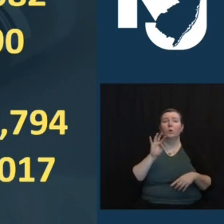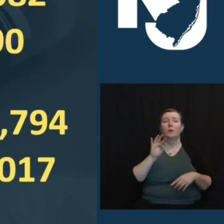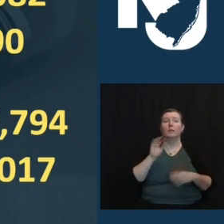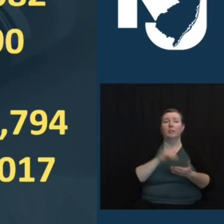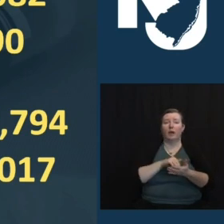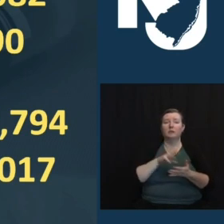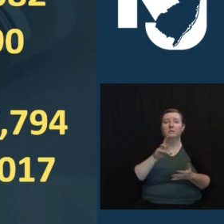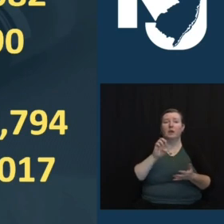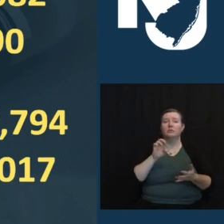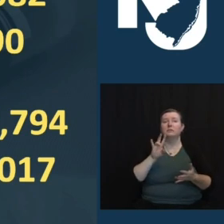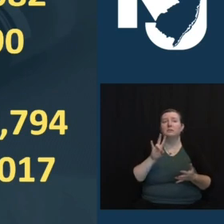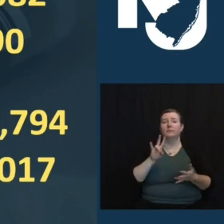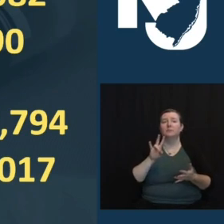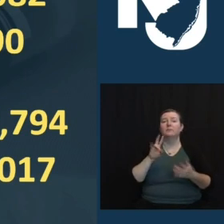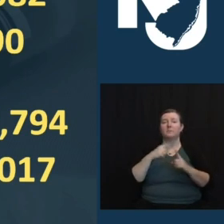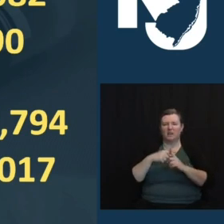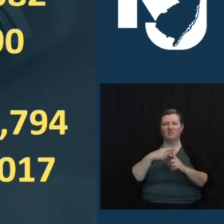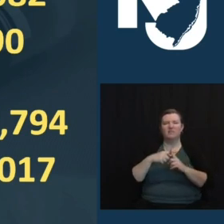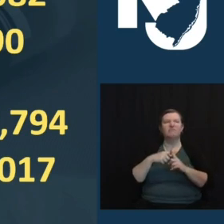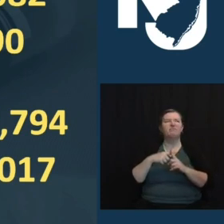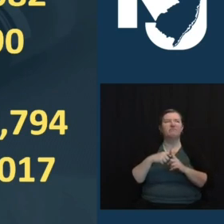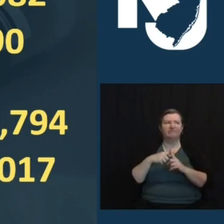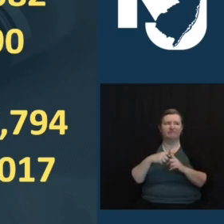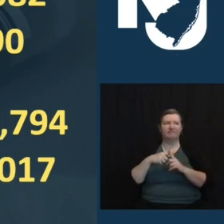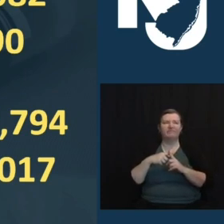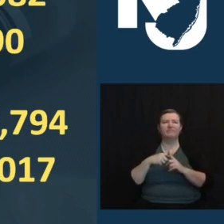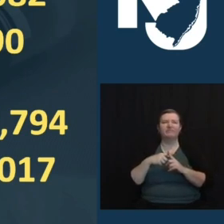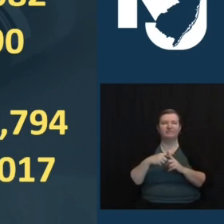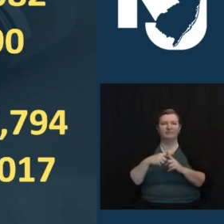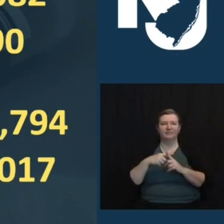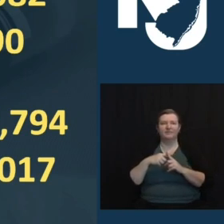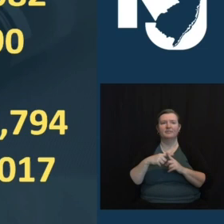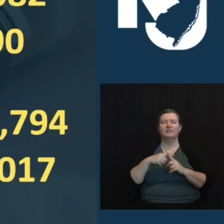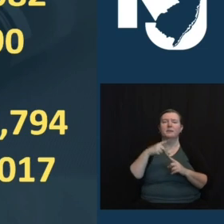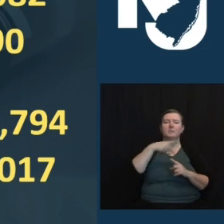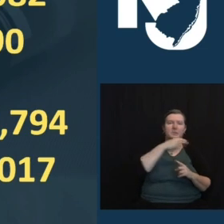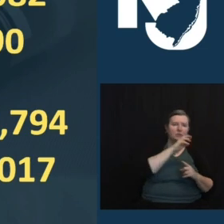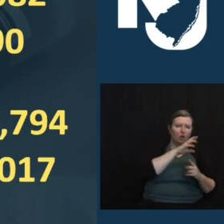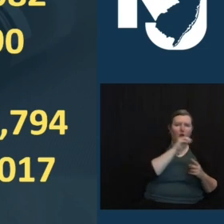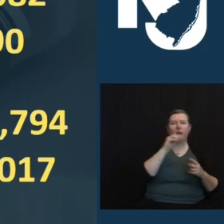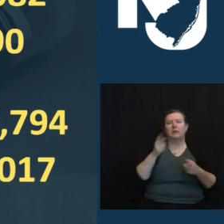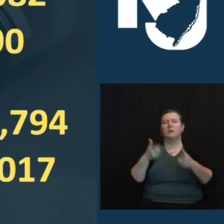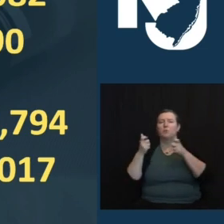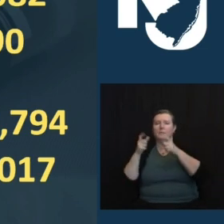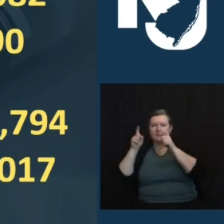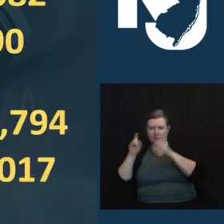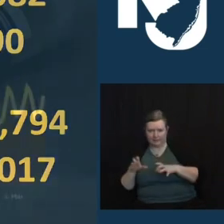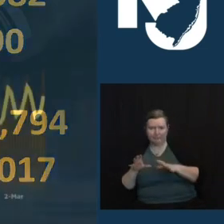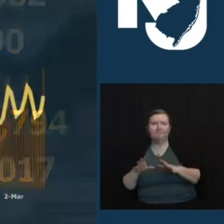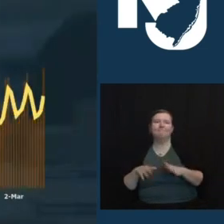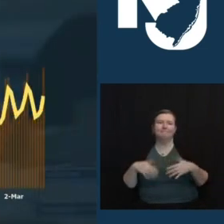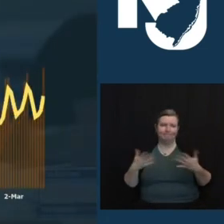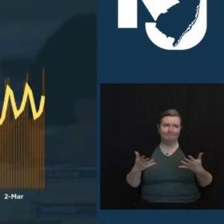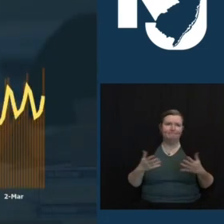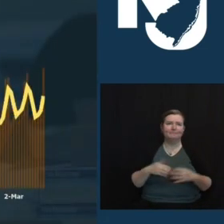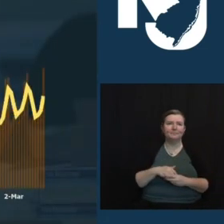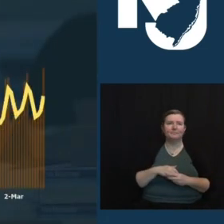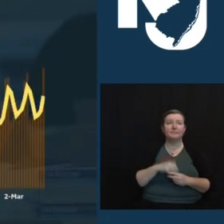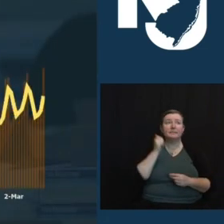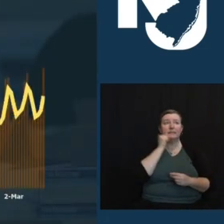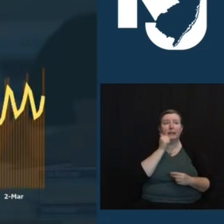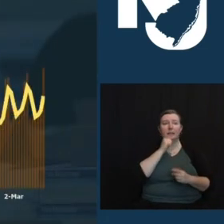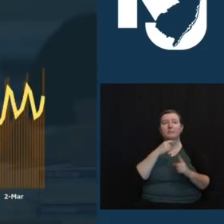4,607 either positive PCR or presumed positive antigen rapid test results. The positivity rate for